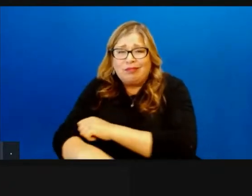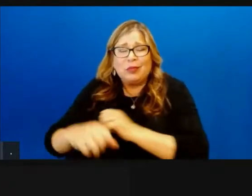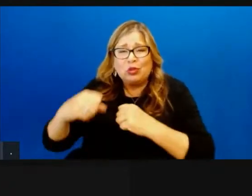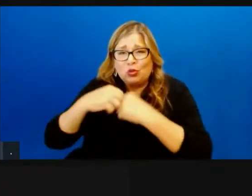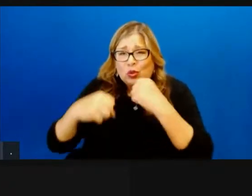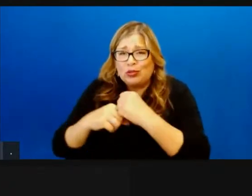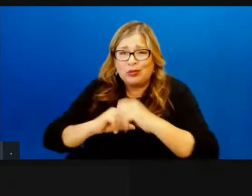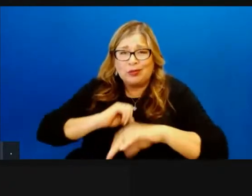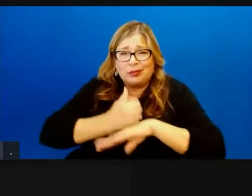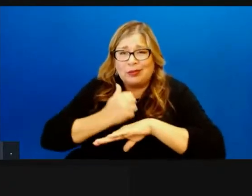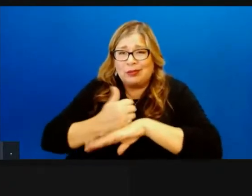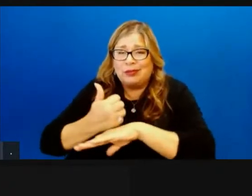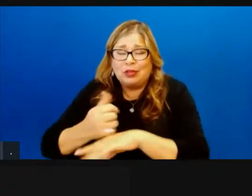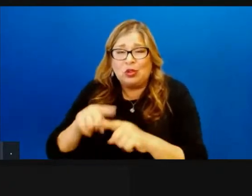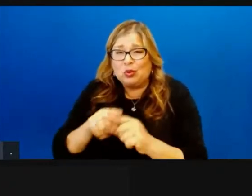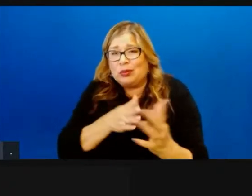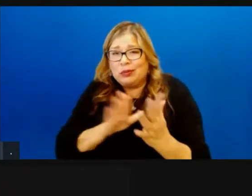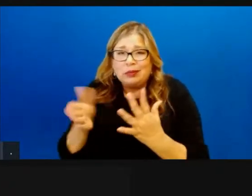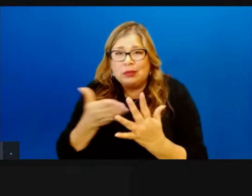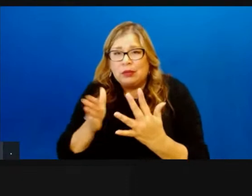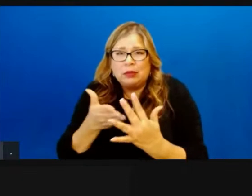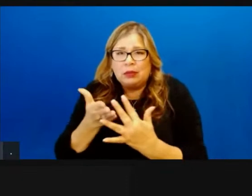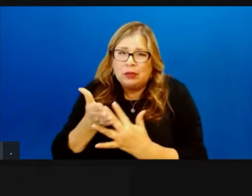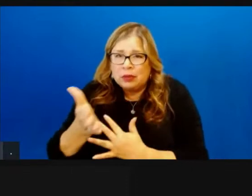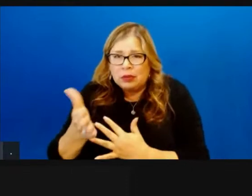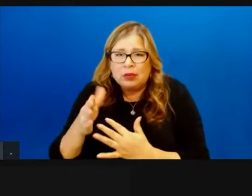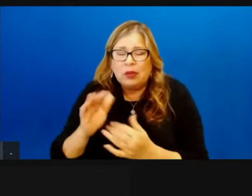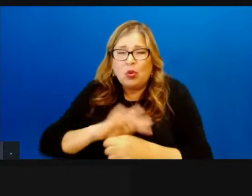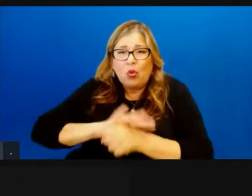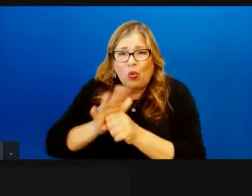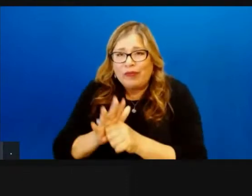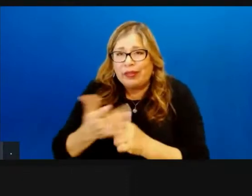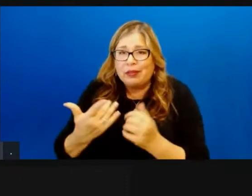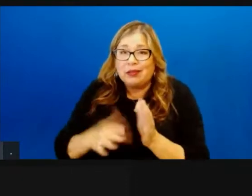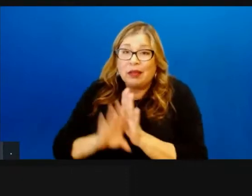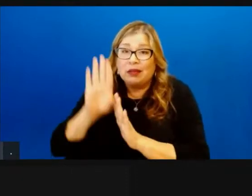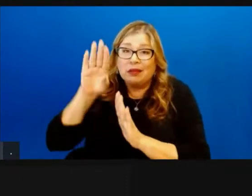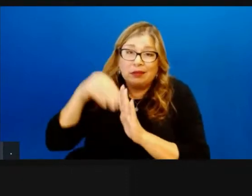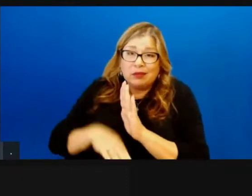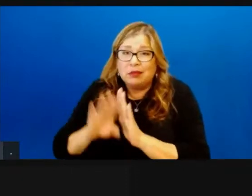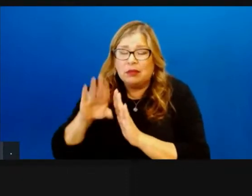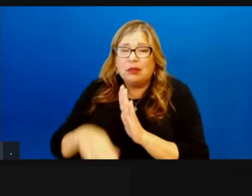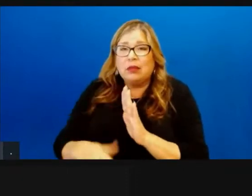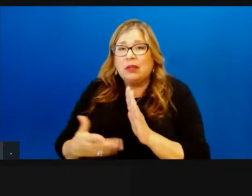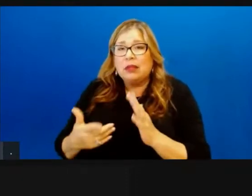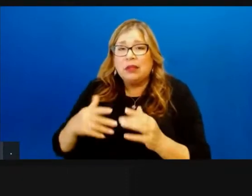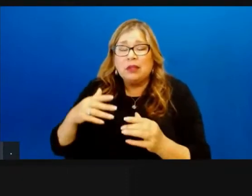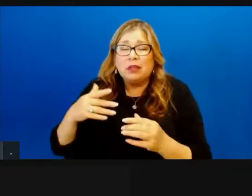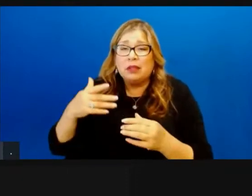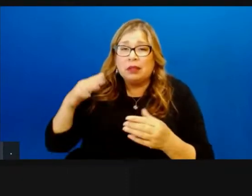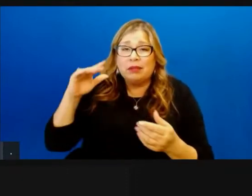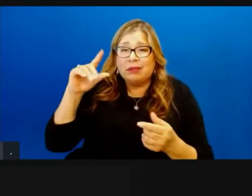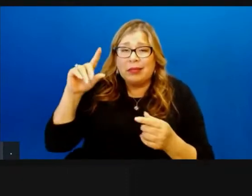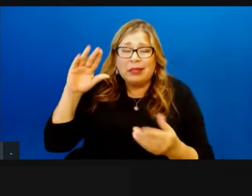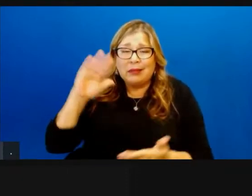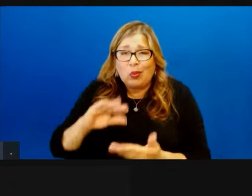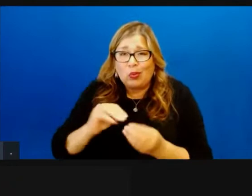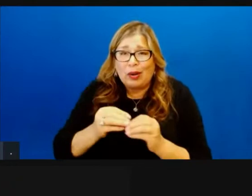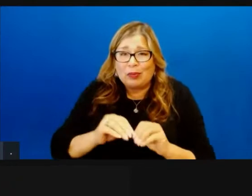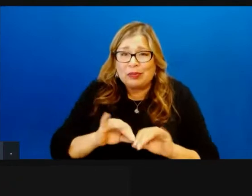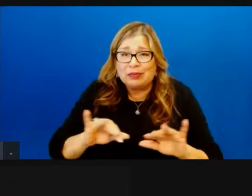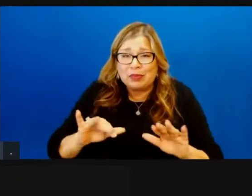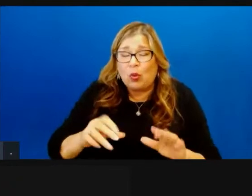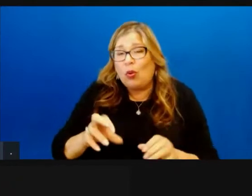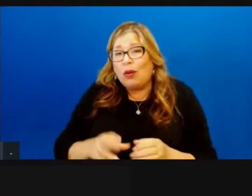with COVID, the surges, the lower levels of transmission, and I think we've done